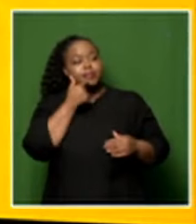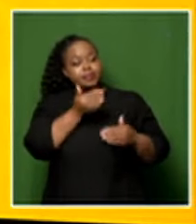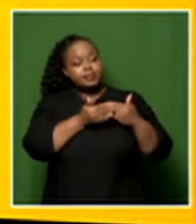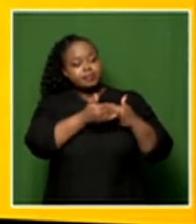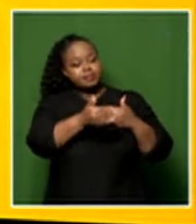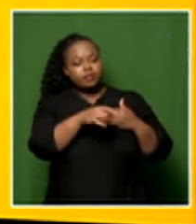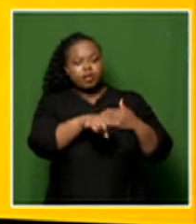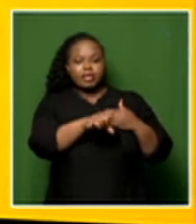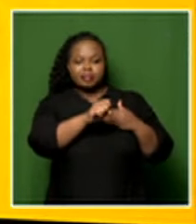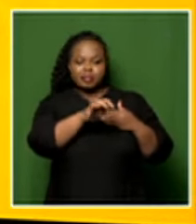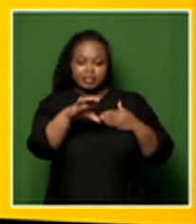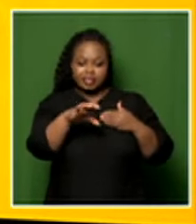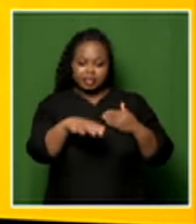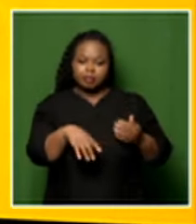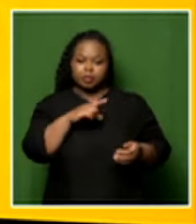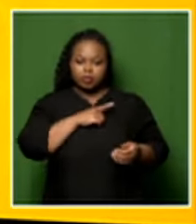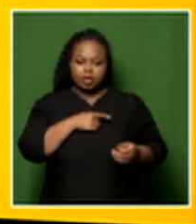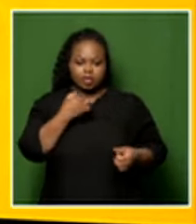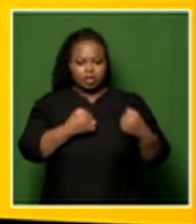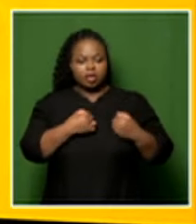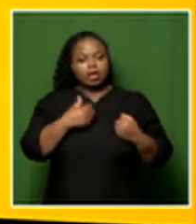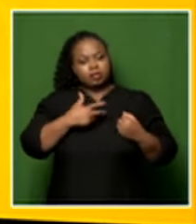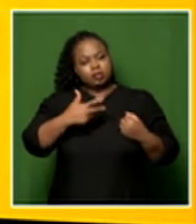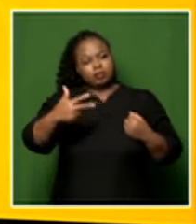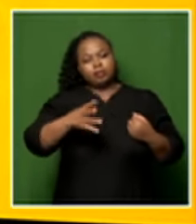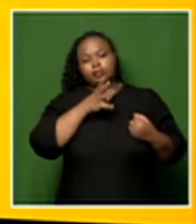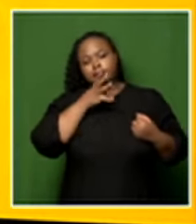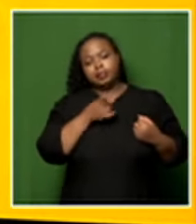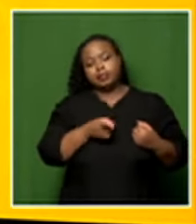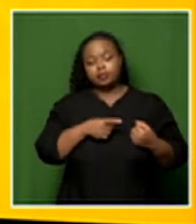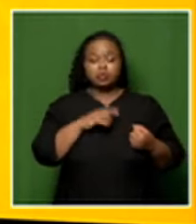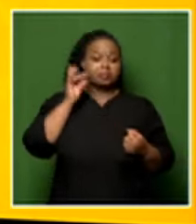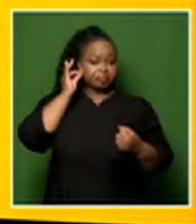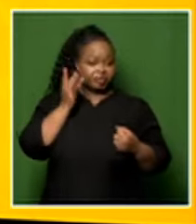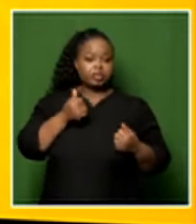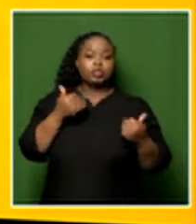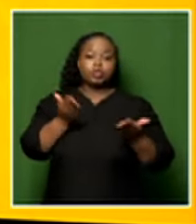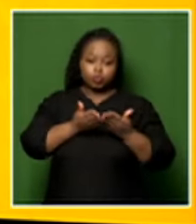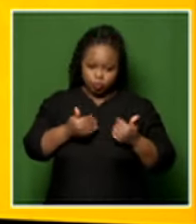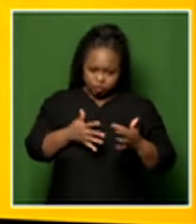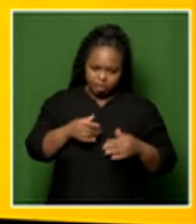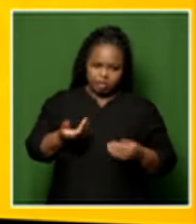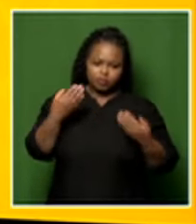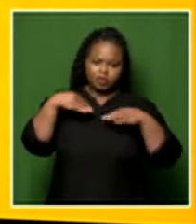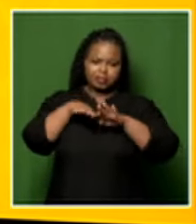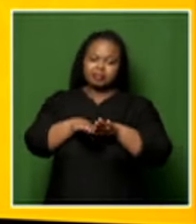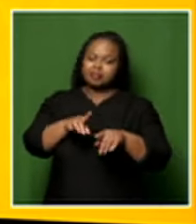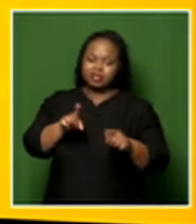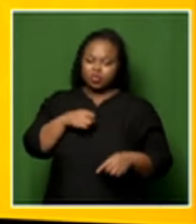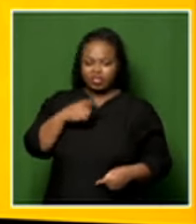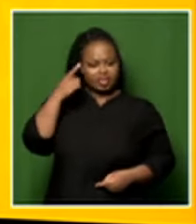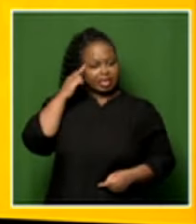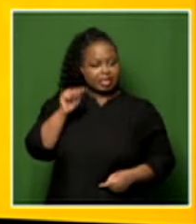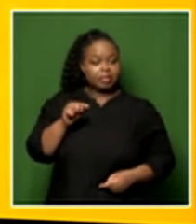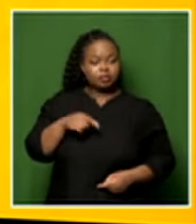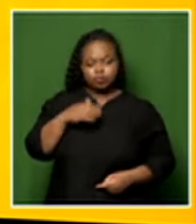the SABC. In fact, I'm sure there are cars in the area, but as you heard, also school starting there as well. But I don't think that takes